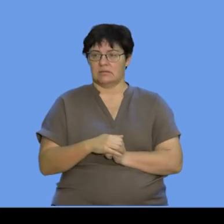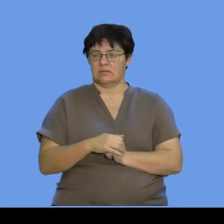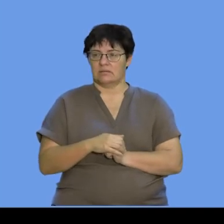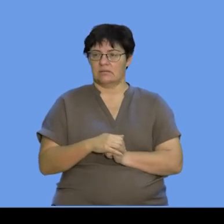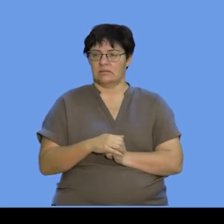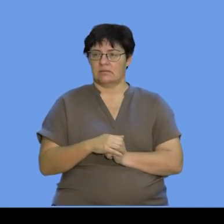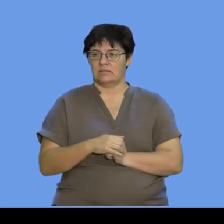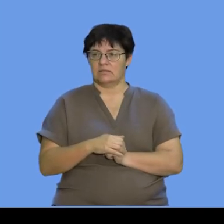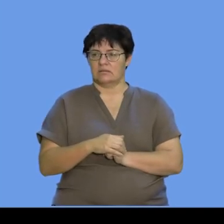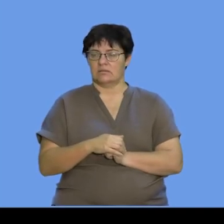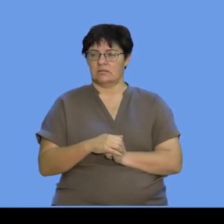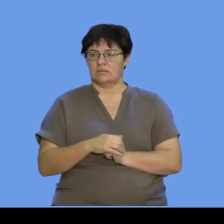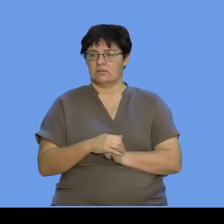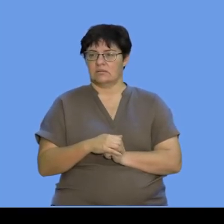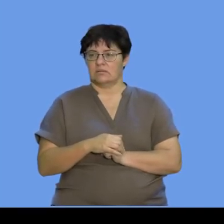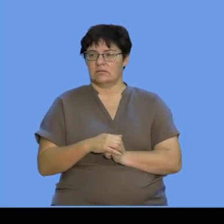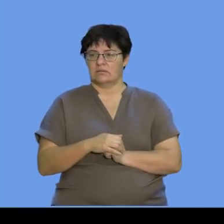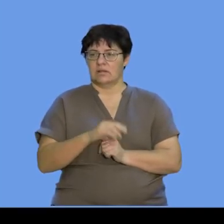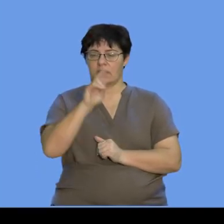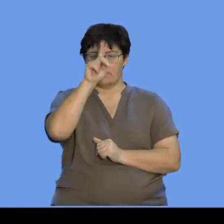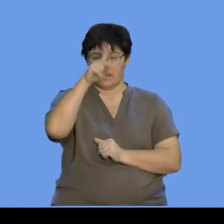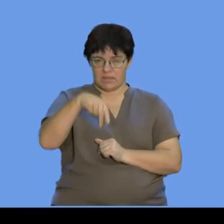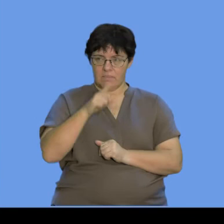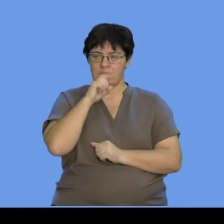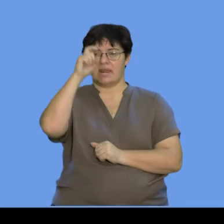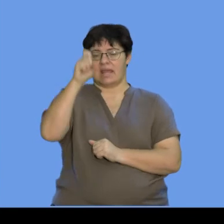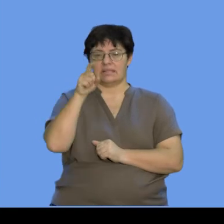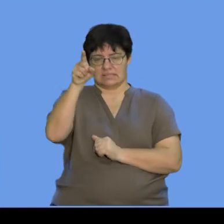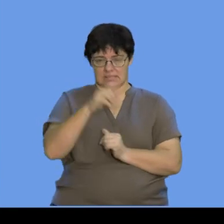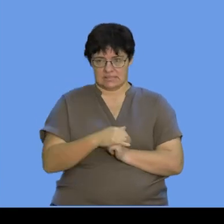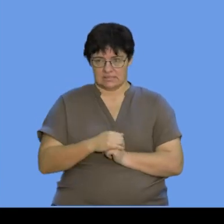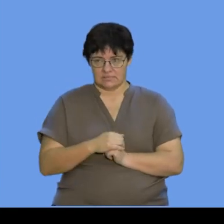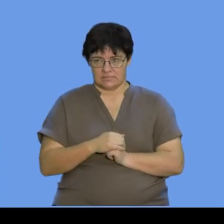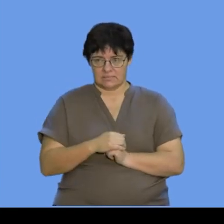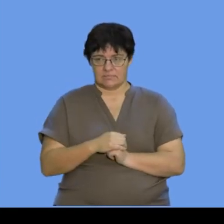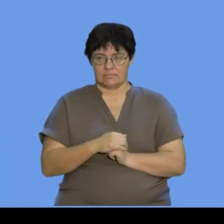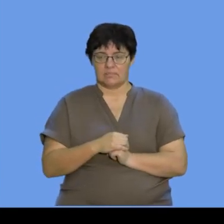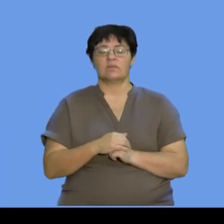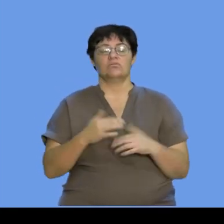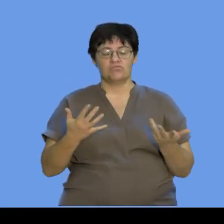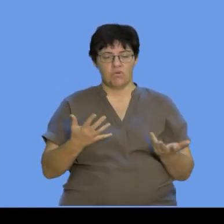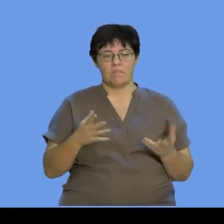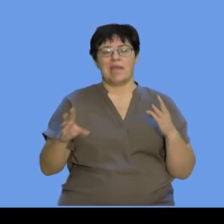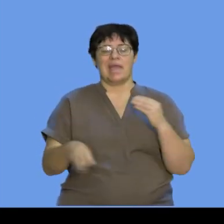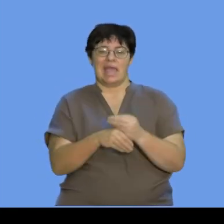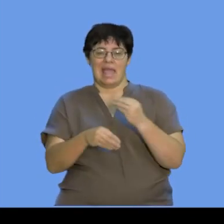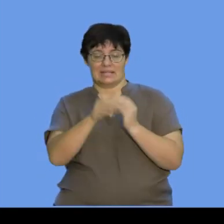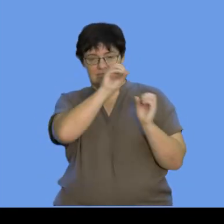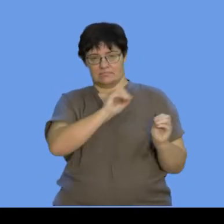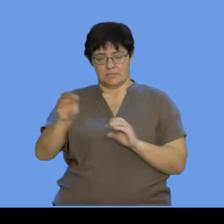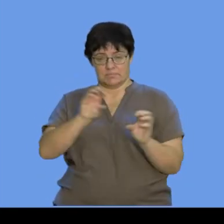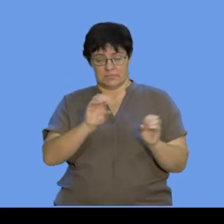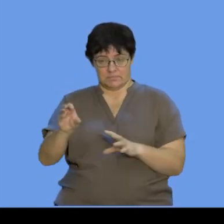will then give me X for PB. This will therefore be X like that, right? So I can add that